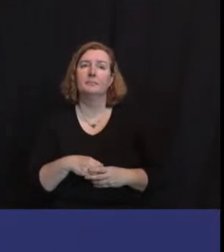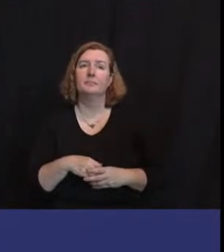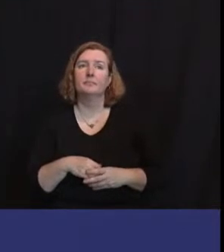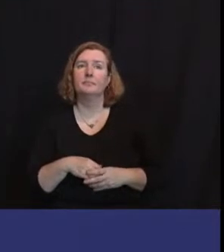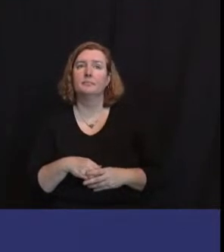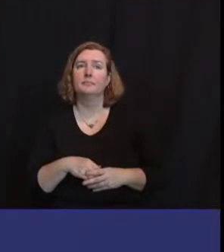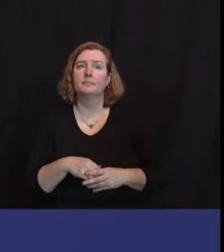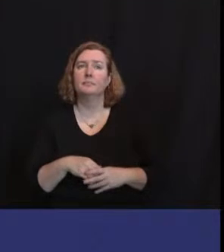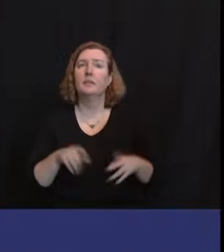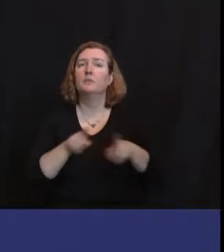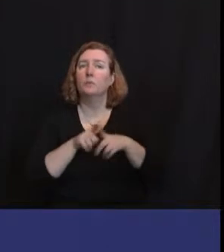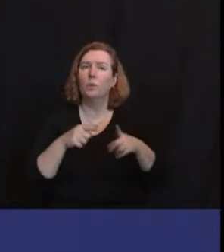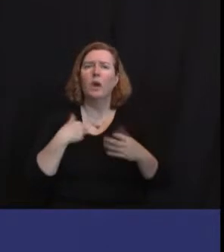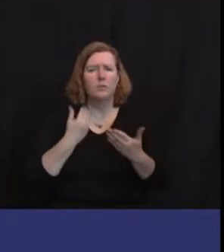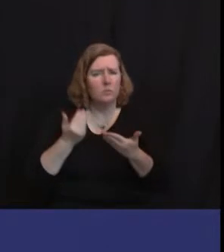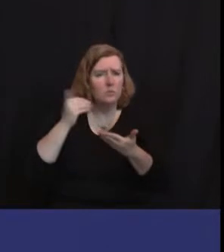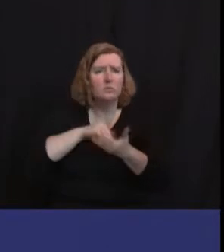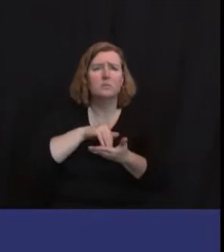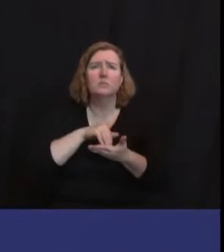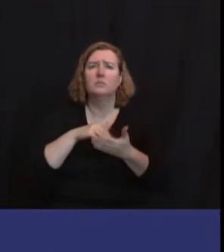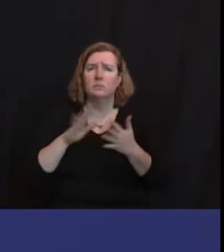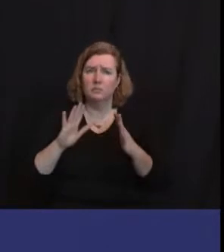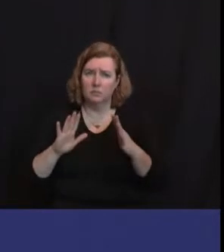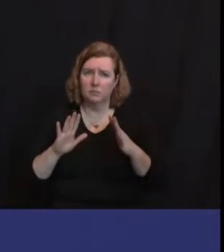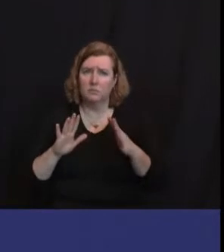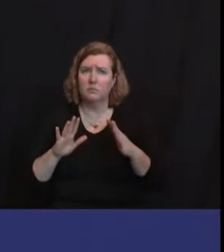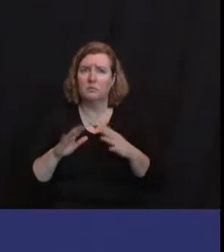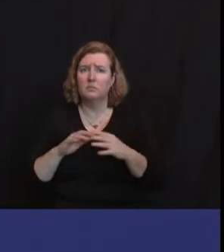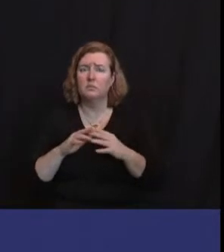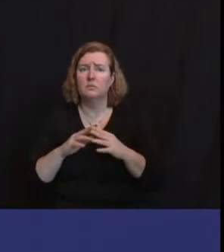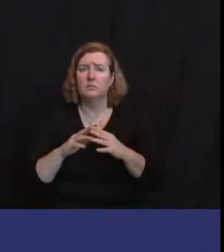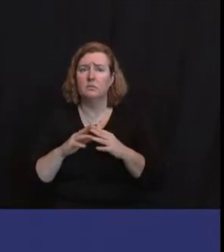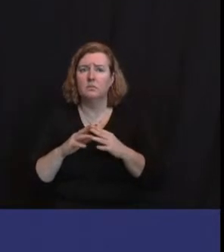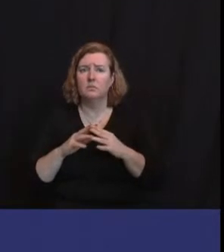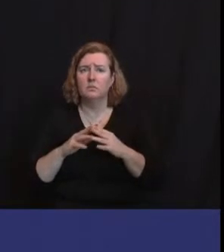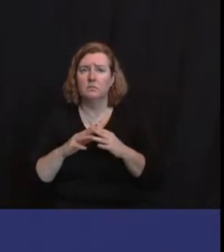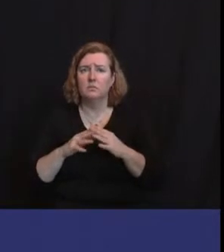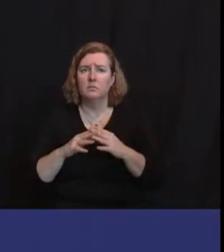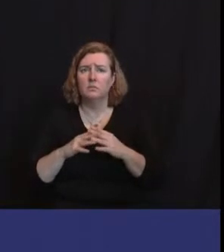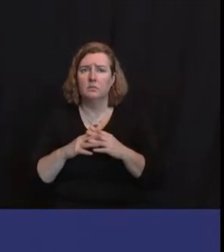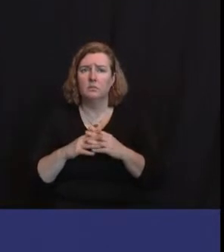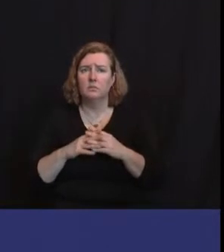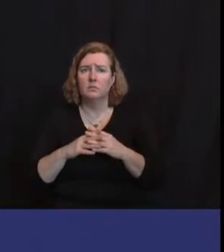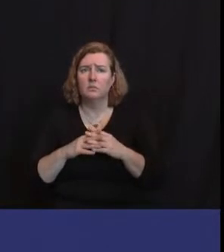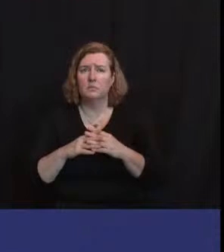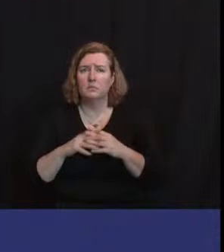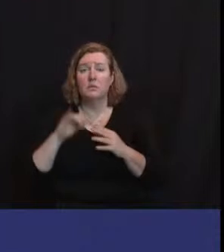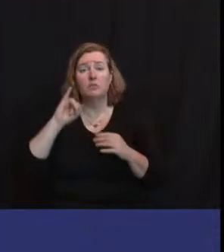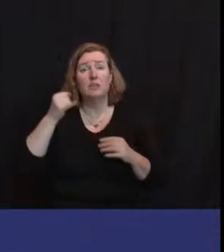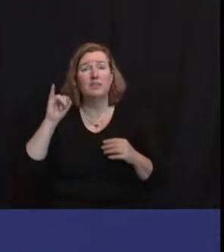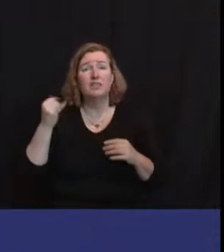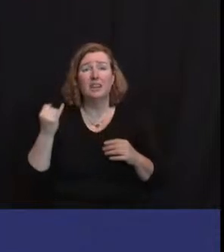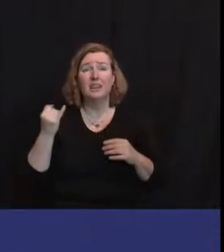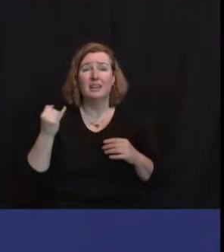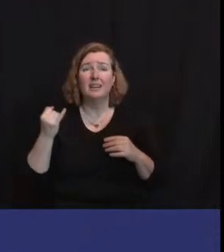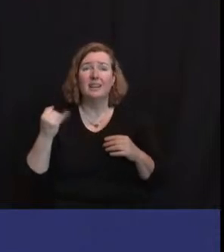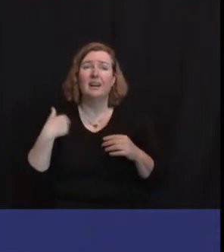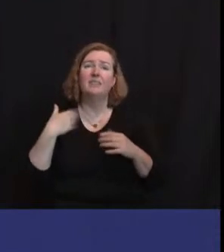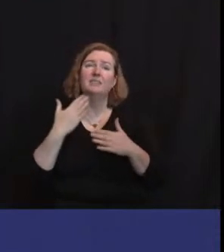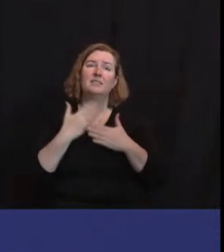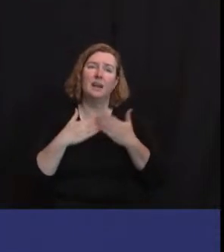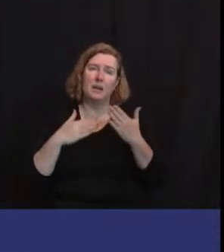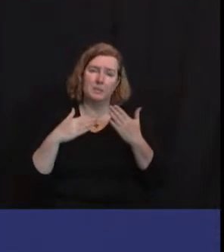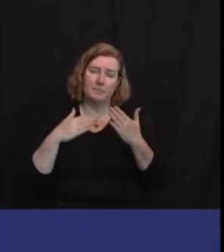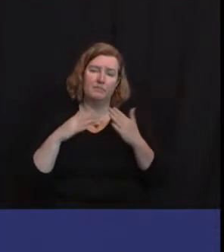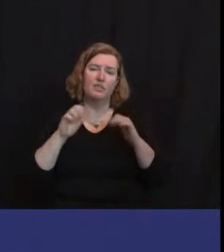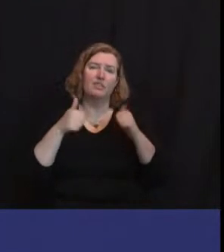want to reiterate, so that's my general answer to you. I want to reiterate as well that J&J has clearly have had some challenges. We read probably